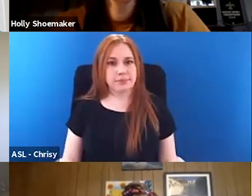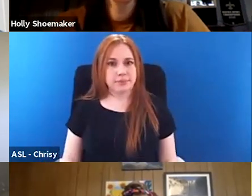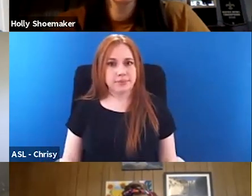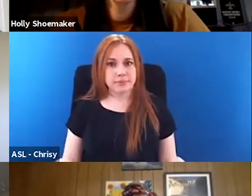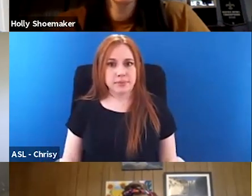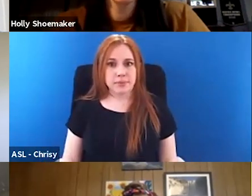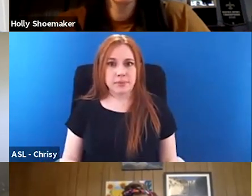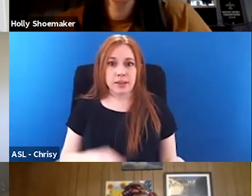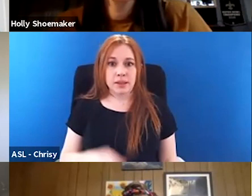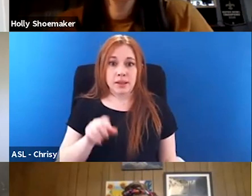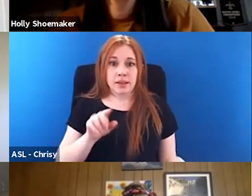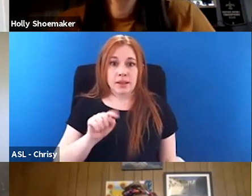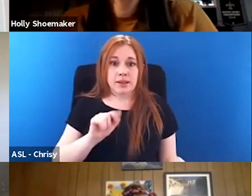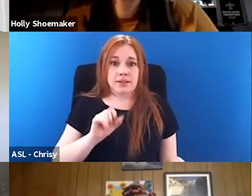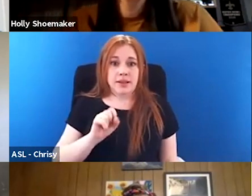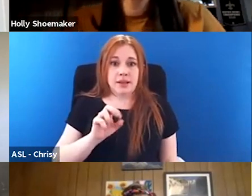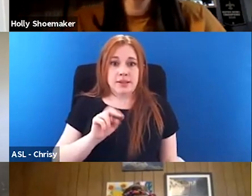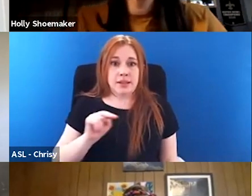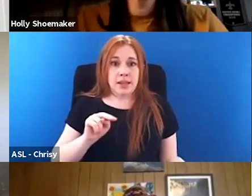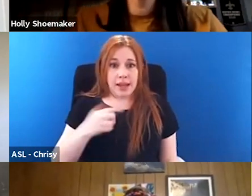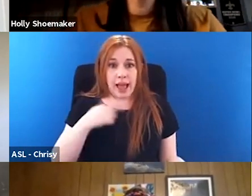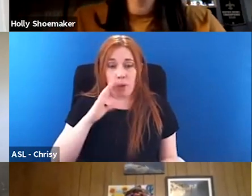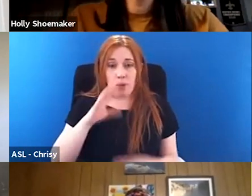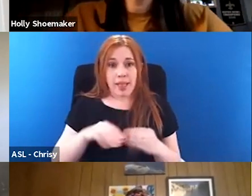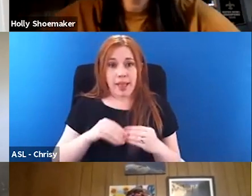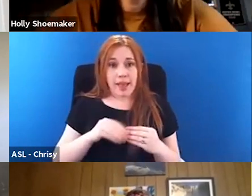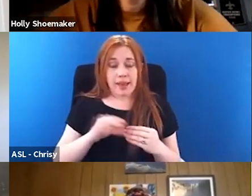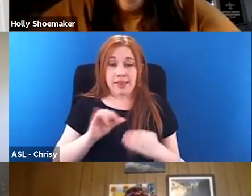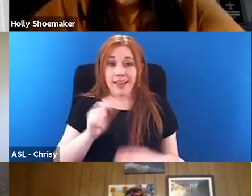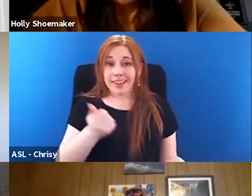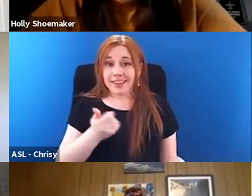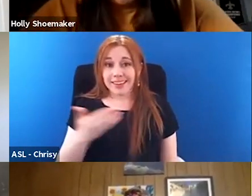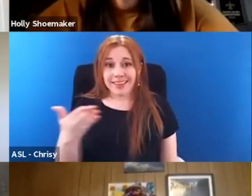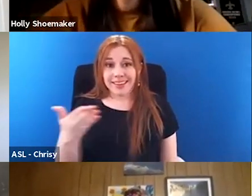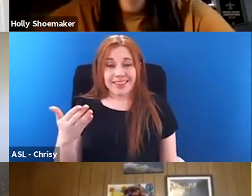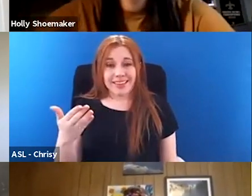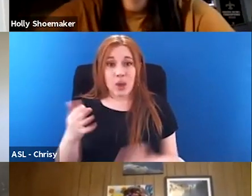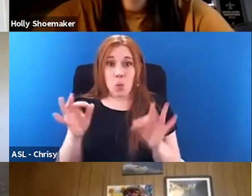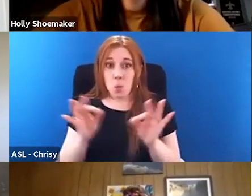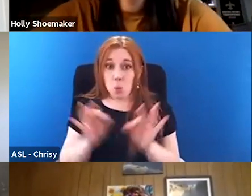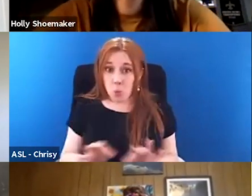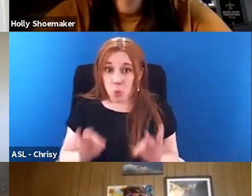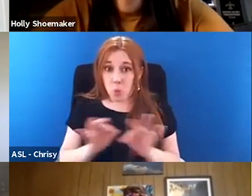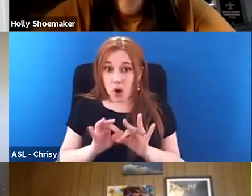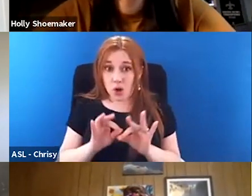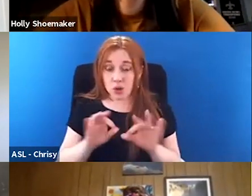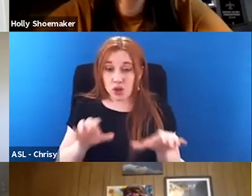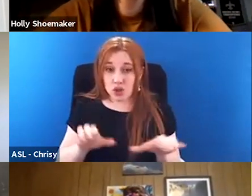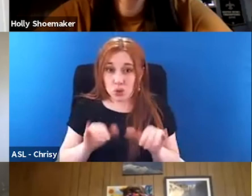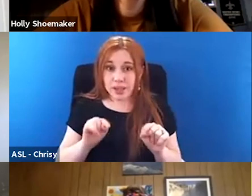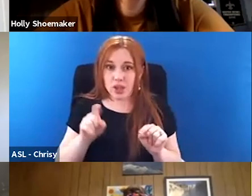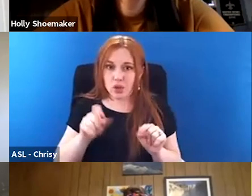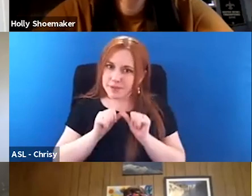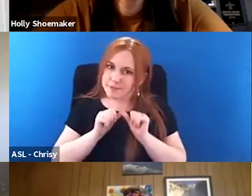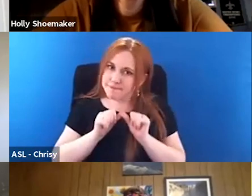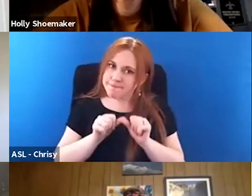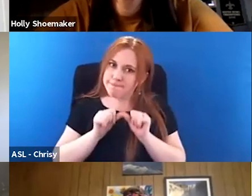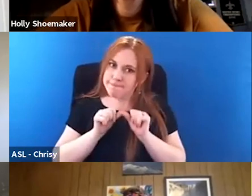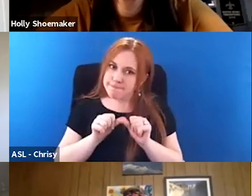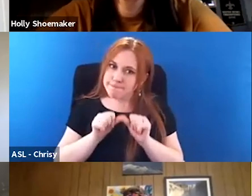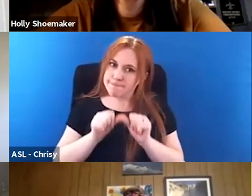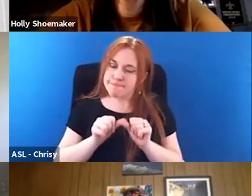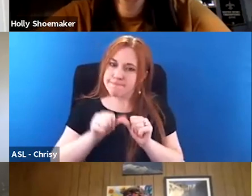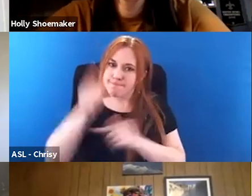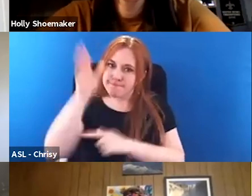Yeah, I mean, I would just add that, you know, like anything worth doing, you have to be persistent and consistent in the efforts to